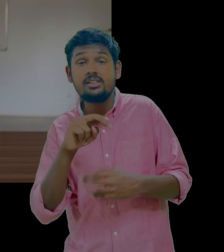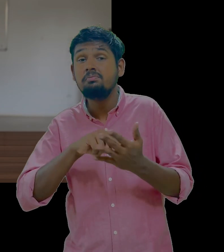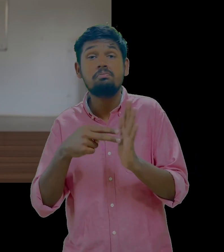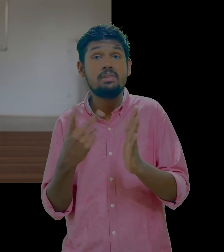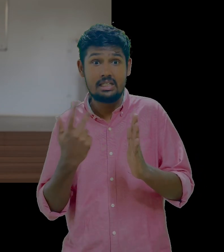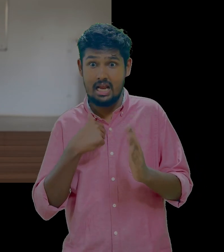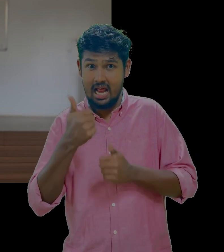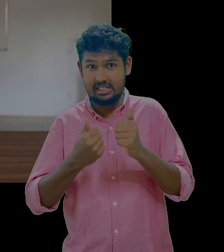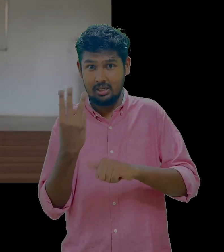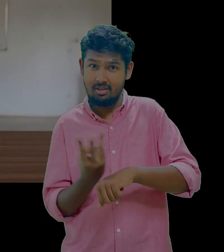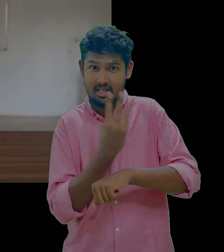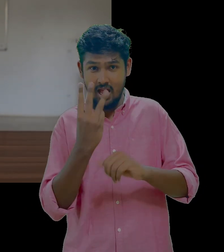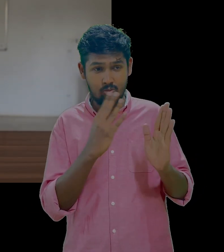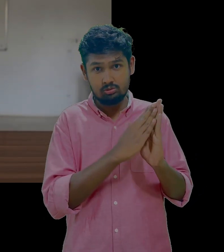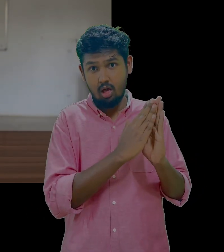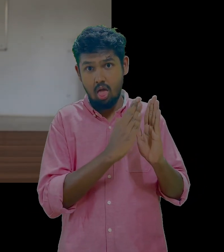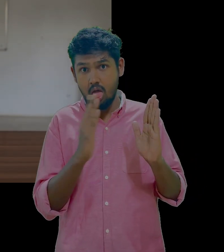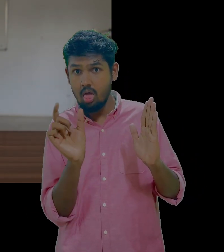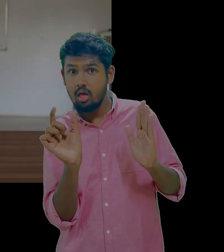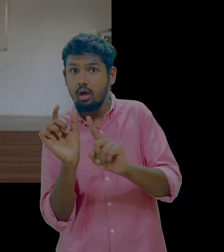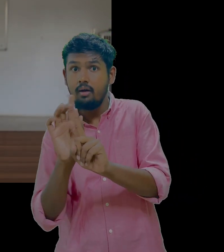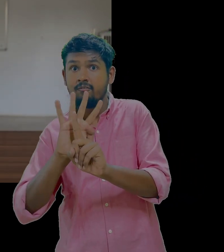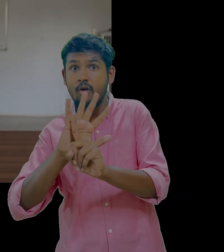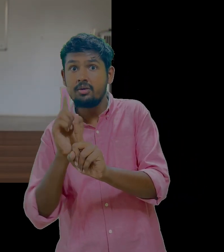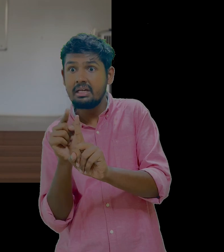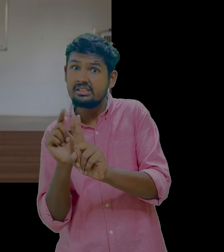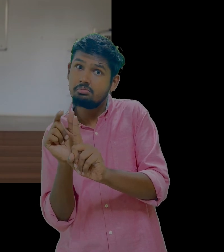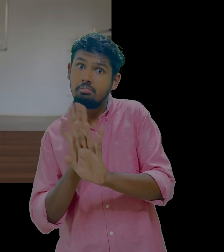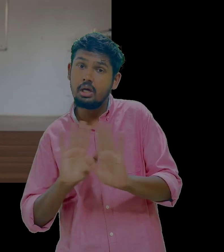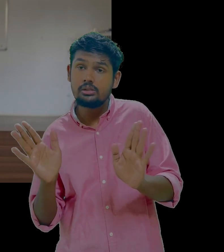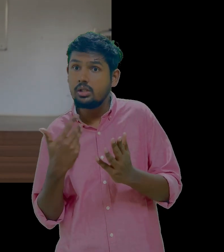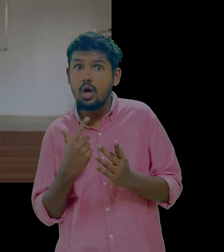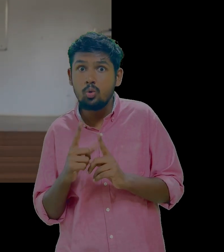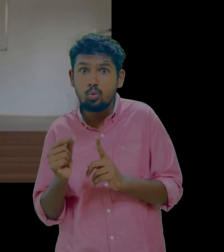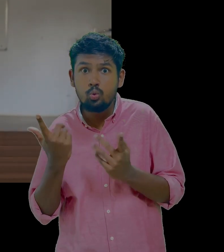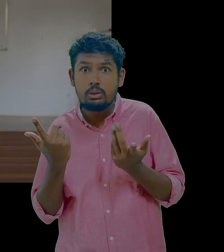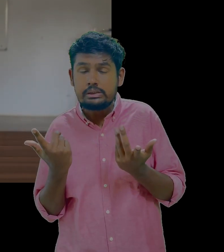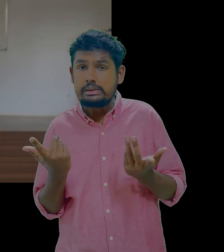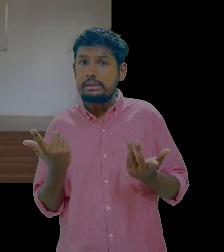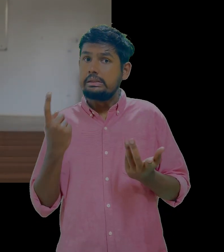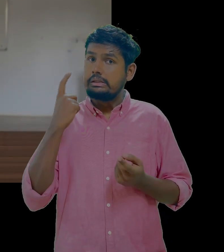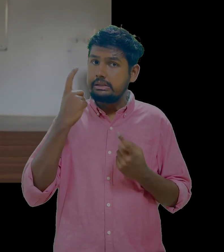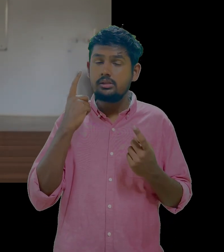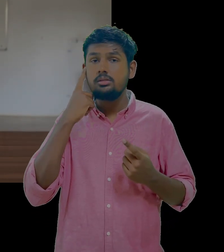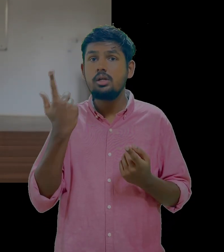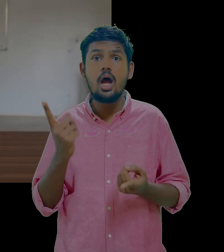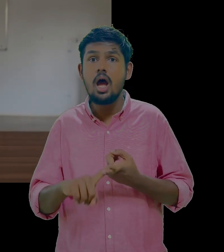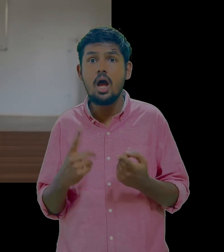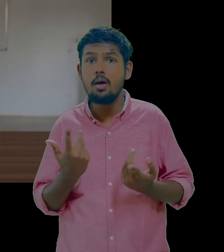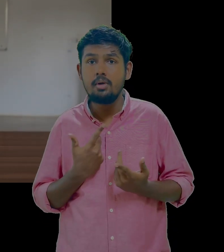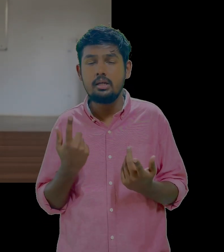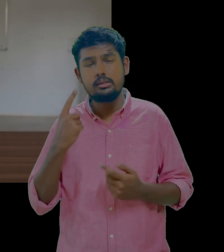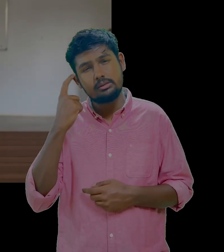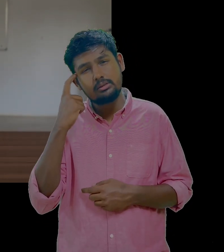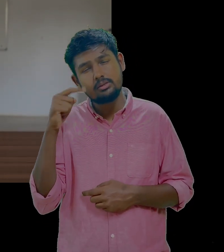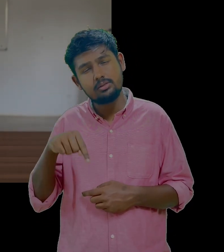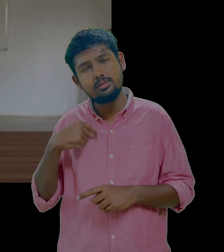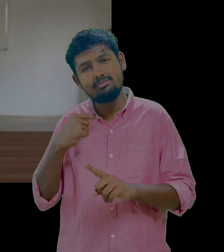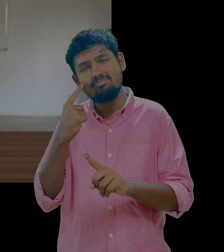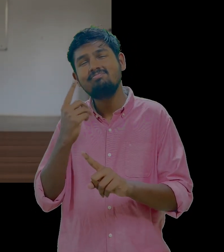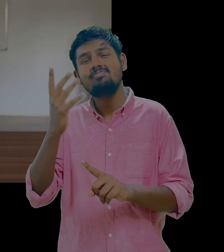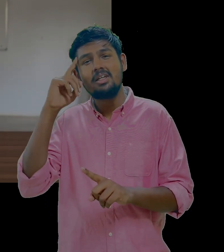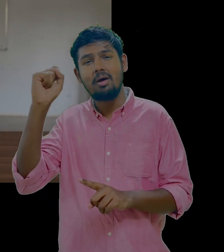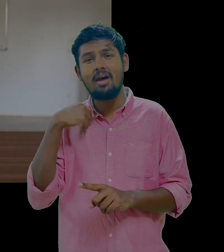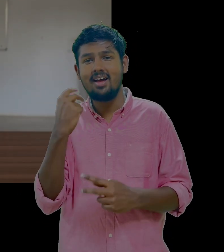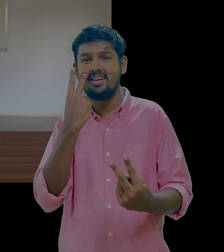paper. And let me now explain what has happened because of these two instances. Now looking back in my life,